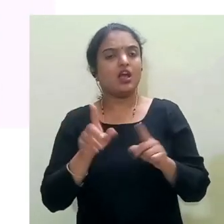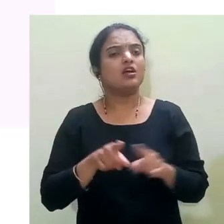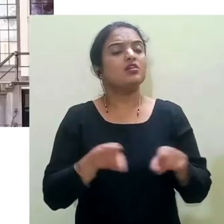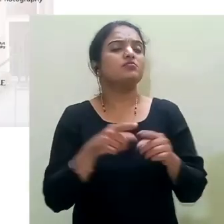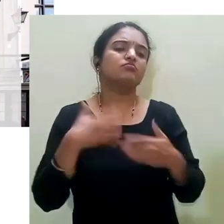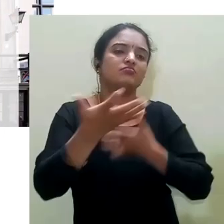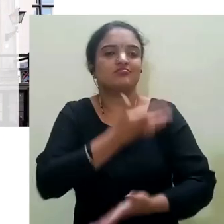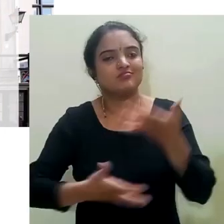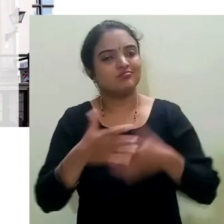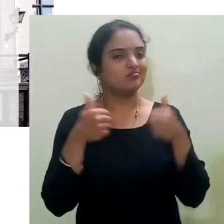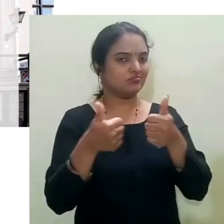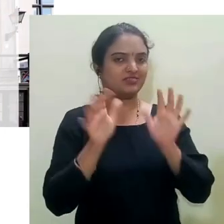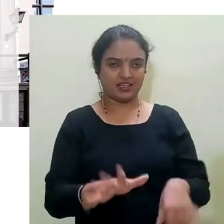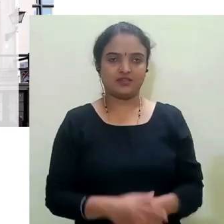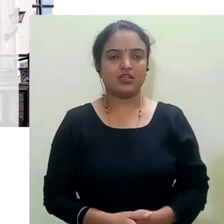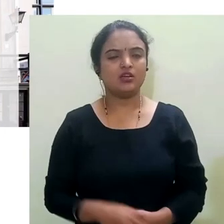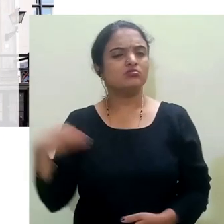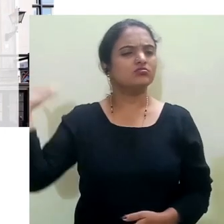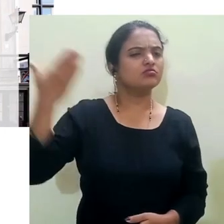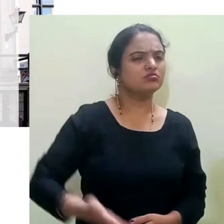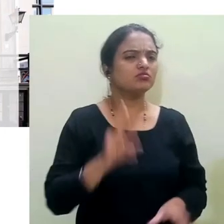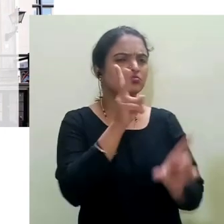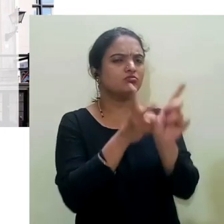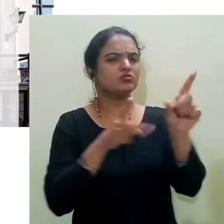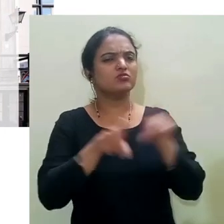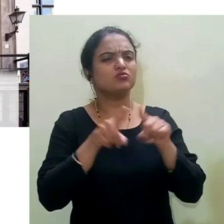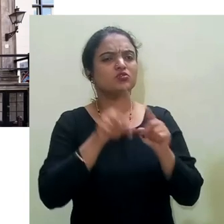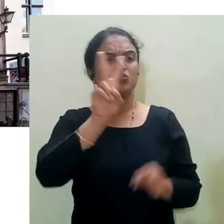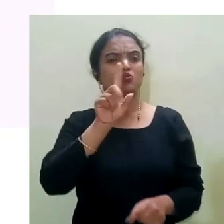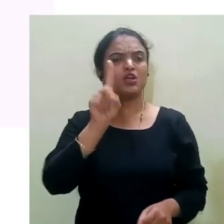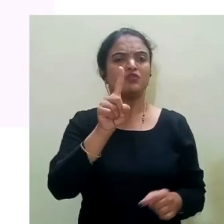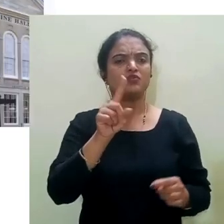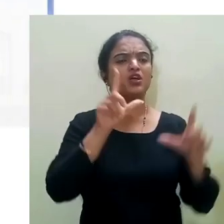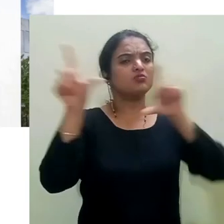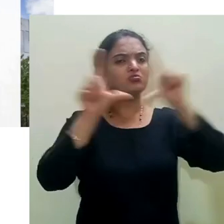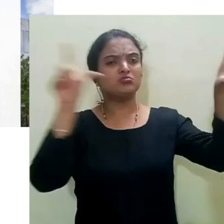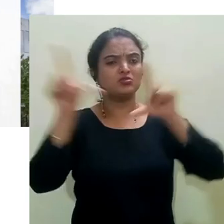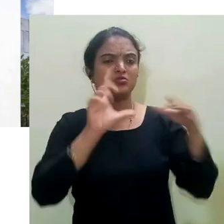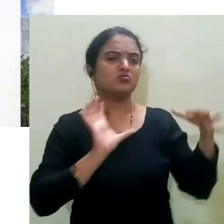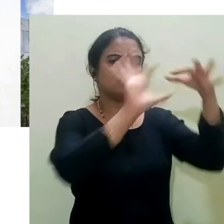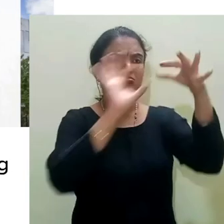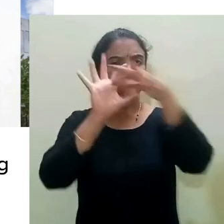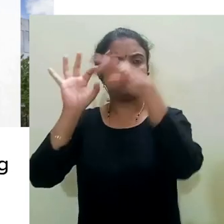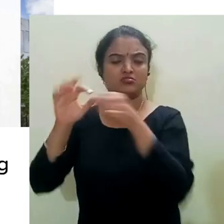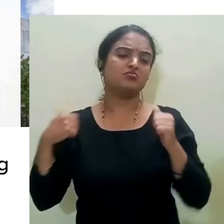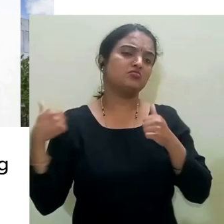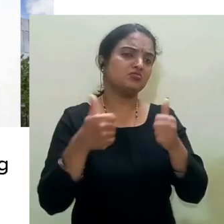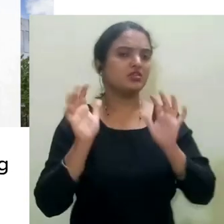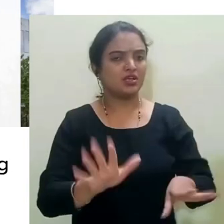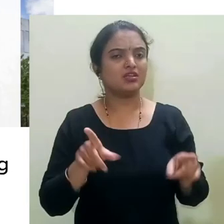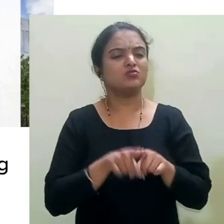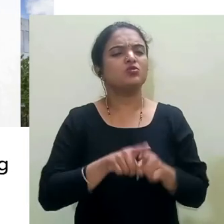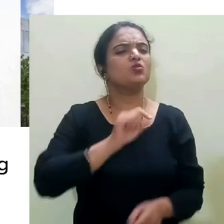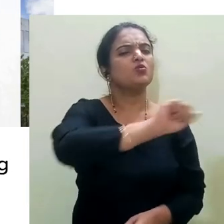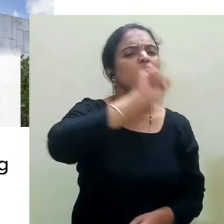artworks. Over the last 2 years, we've collaborated with over 21 museums in India and around the world. And this